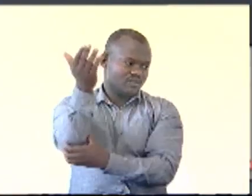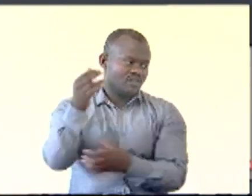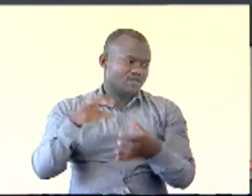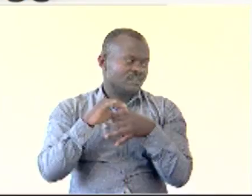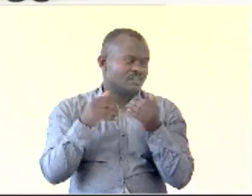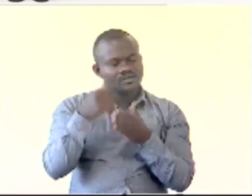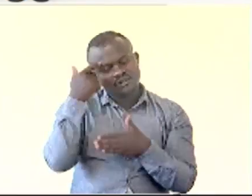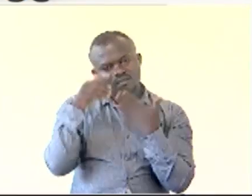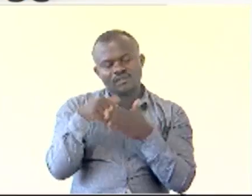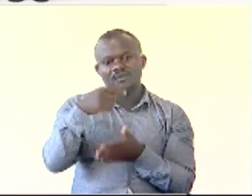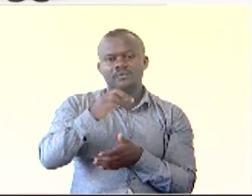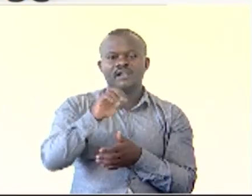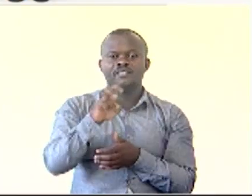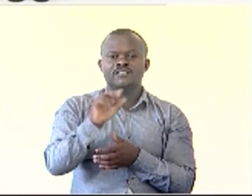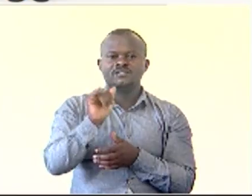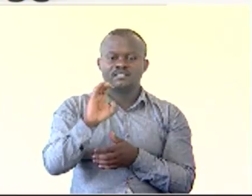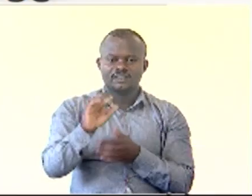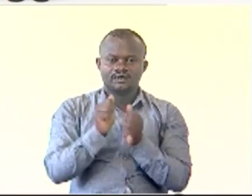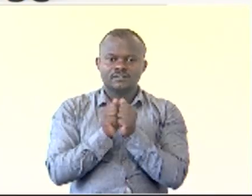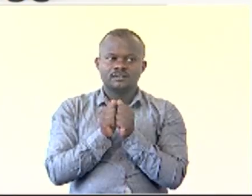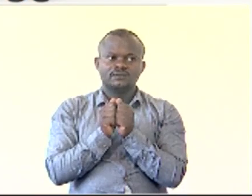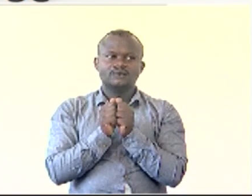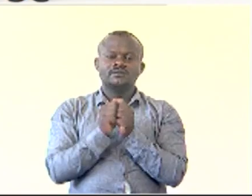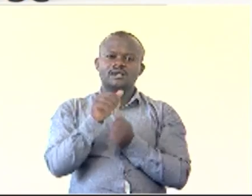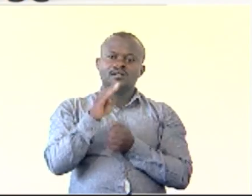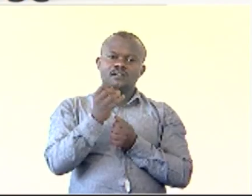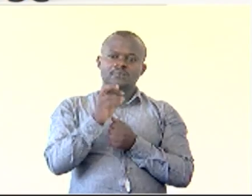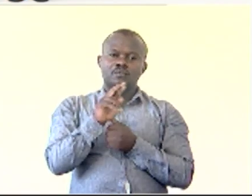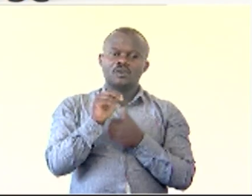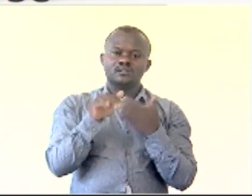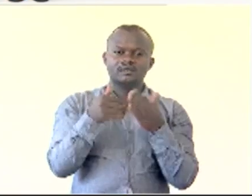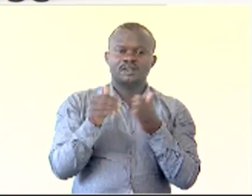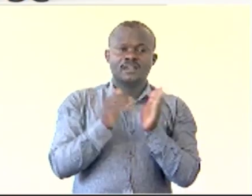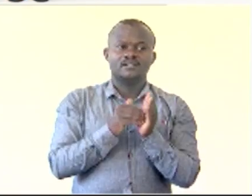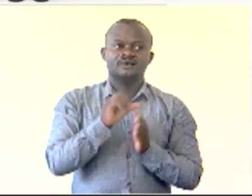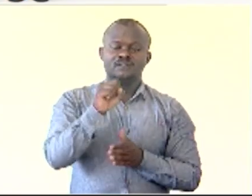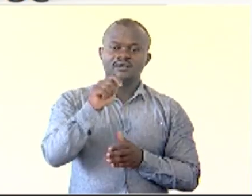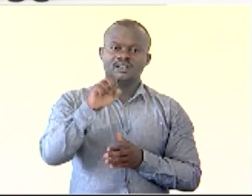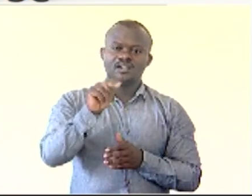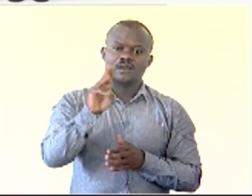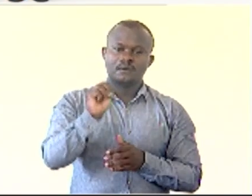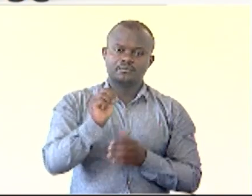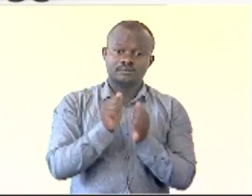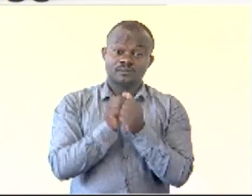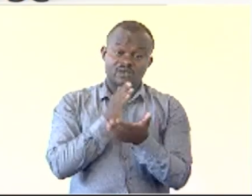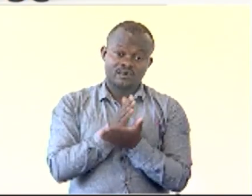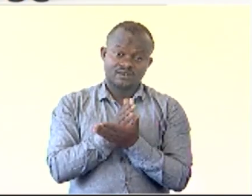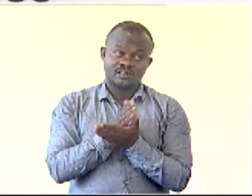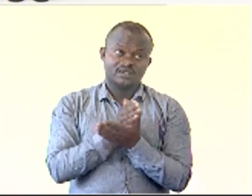Except for the pelvic and even skull bones, and even sternum. All right?